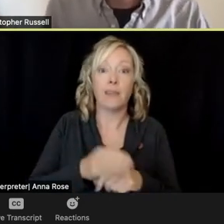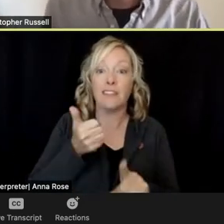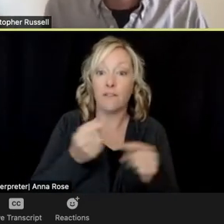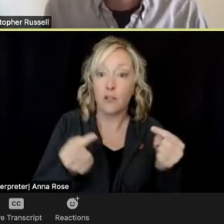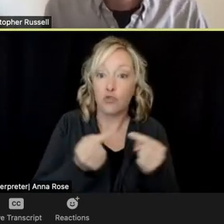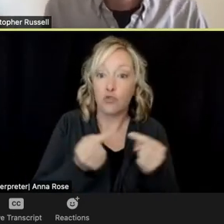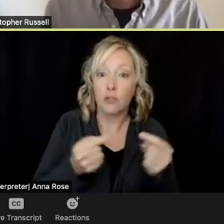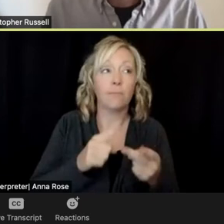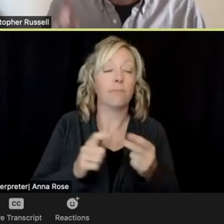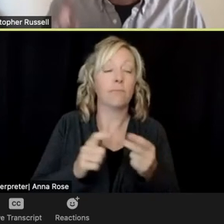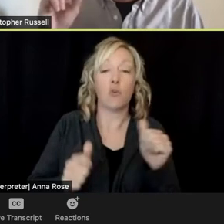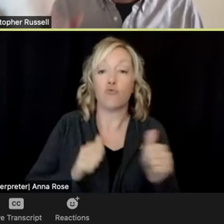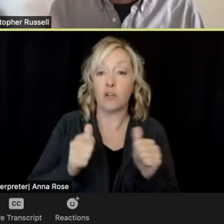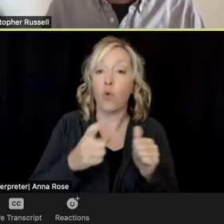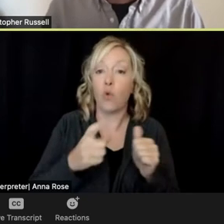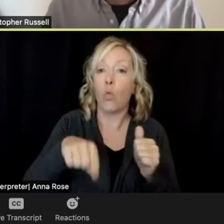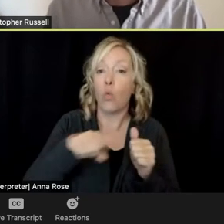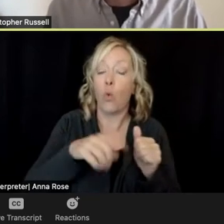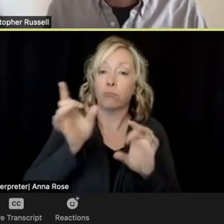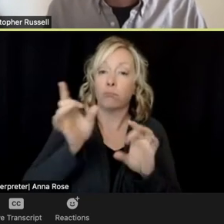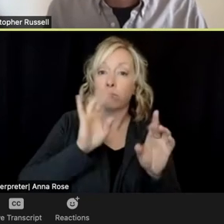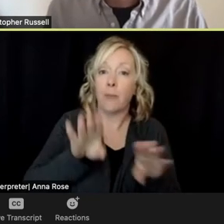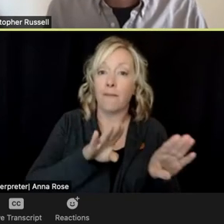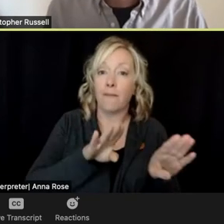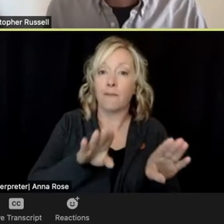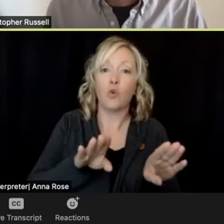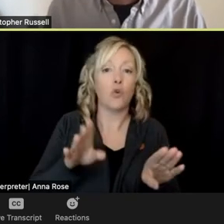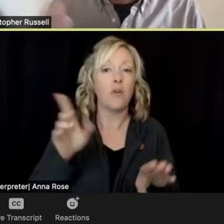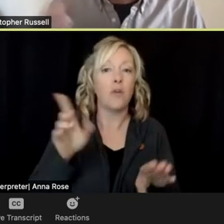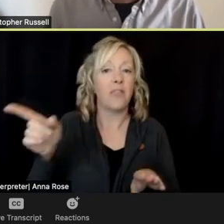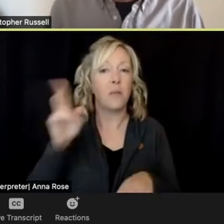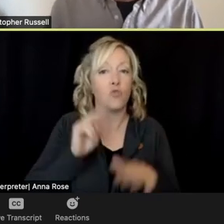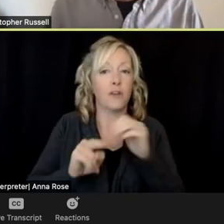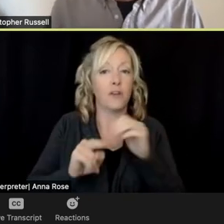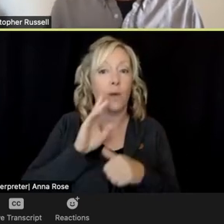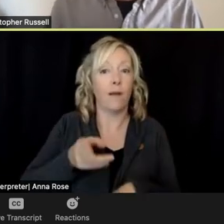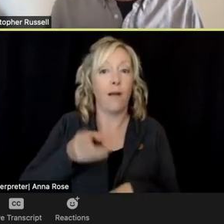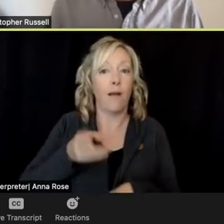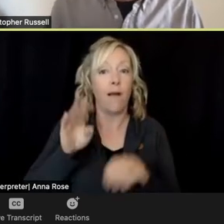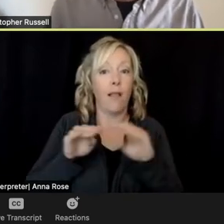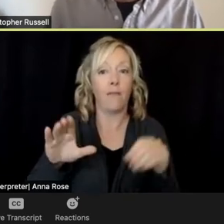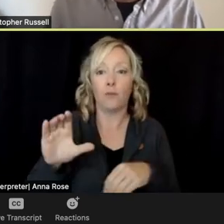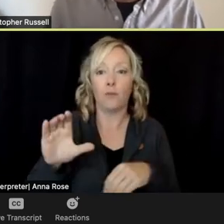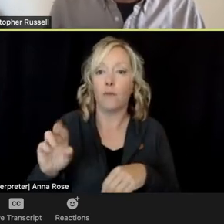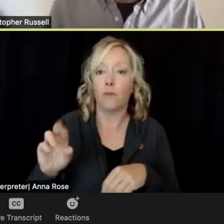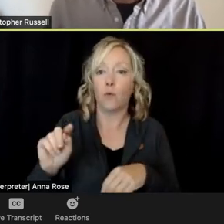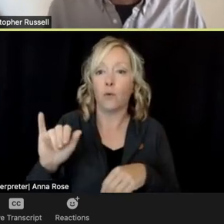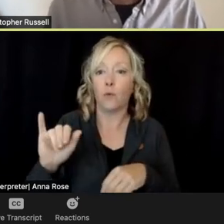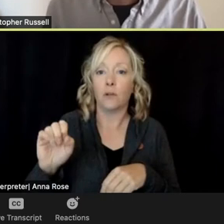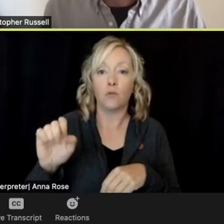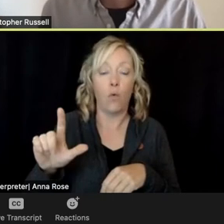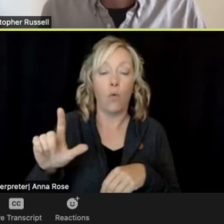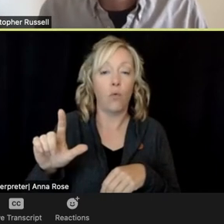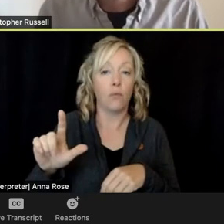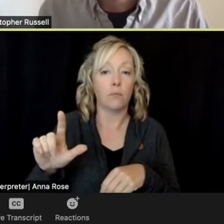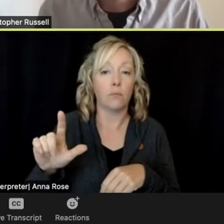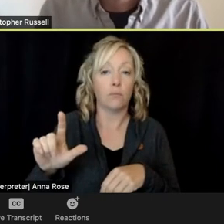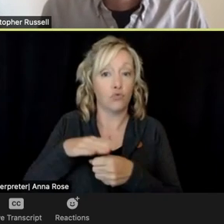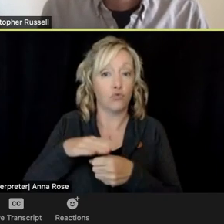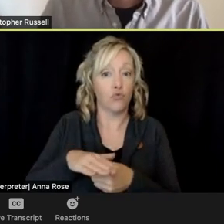others behaviors, would have higher levels of cortisol, stress hormone, than kids who didn't have